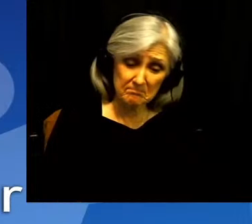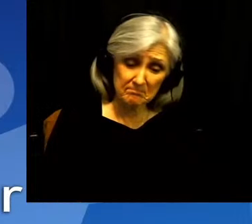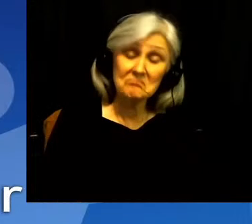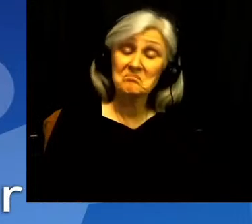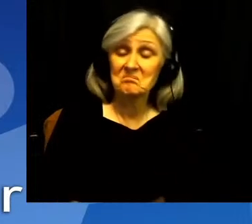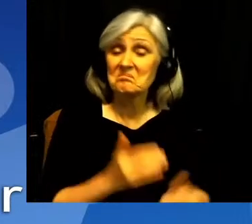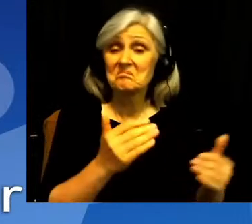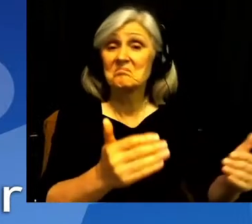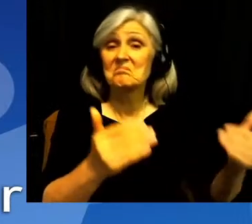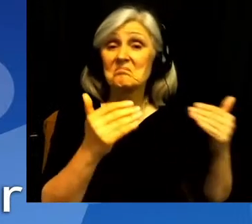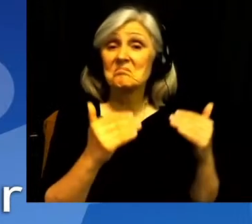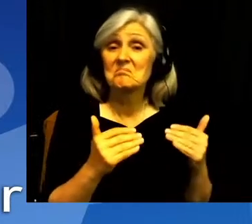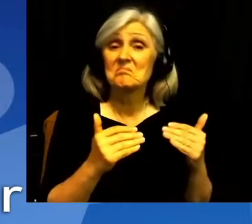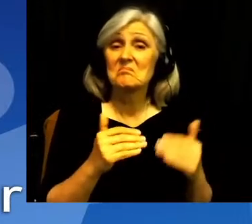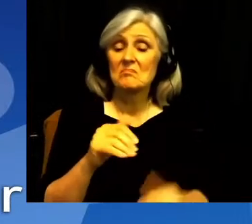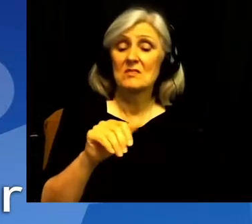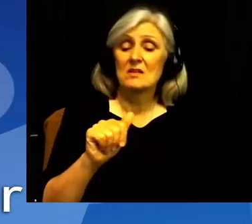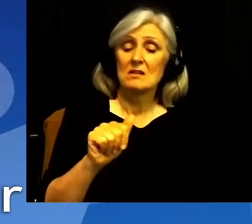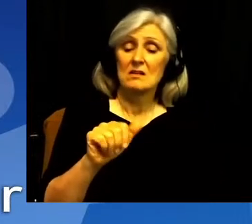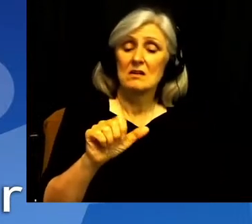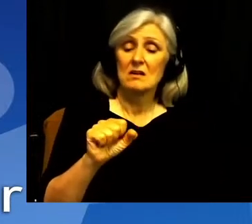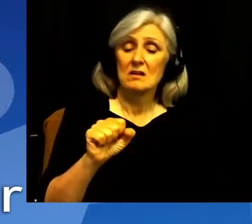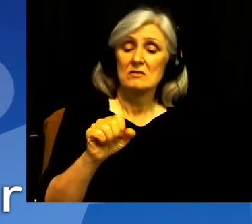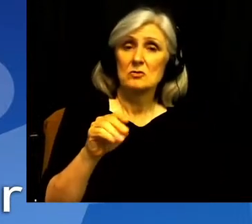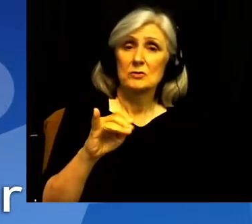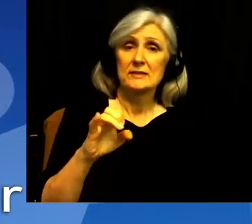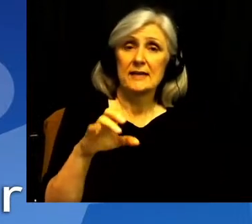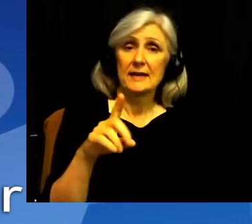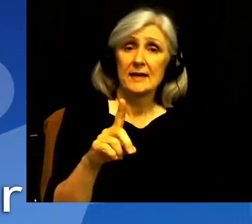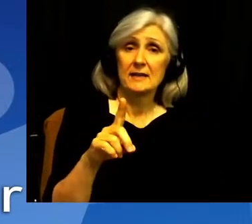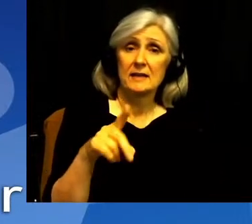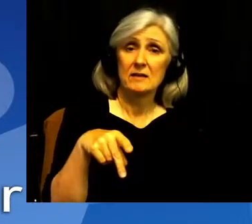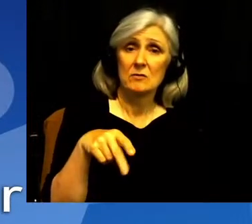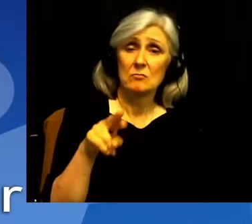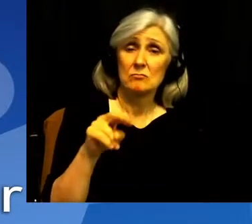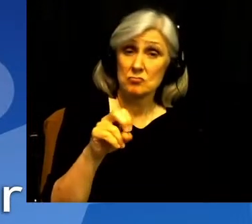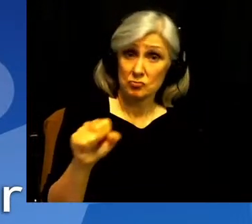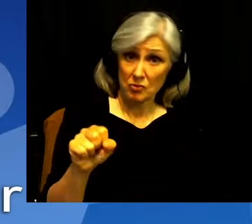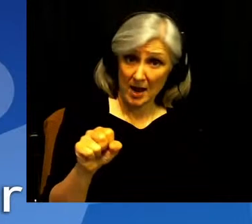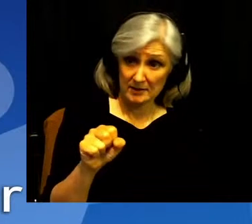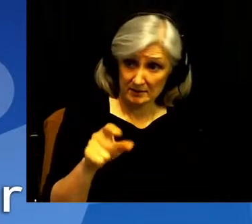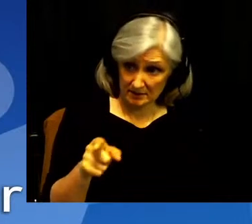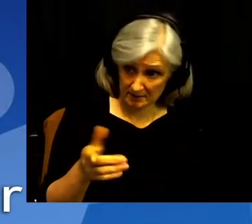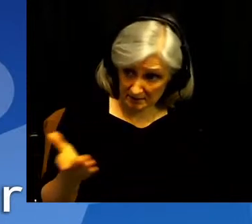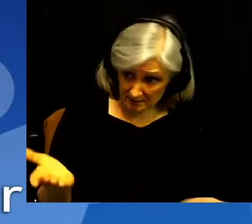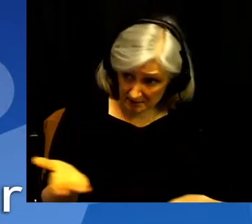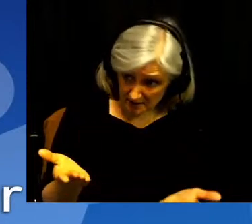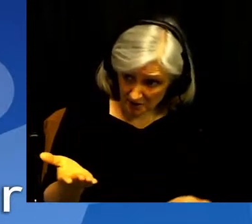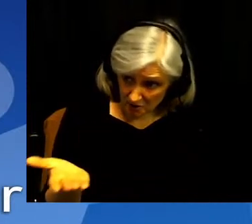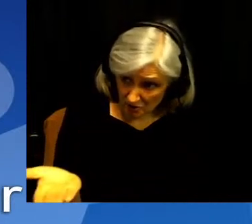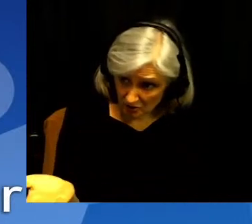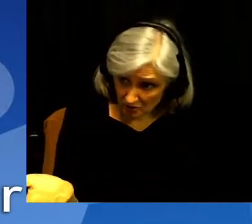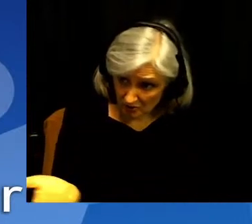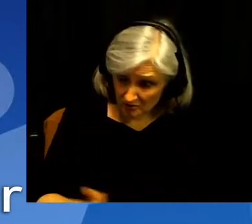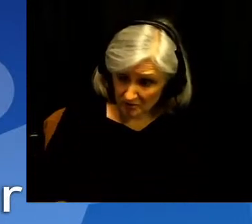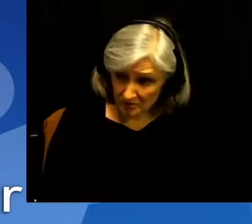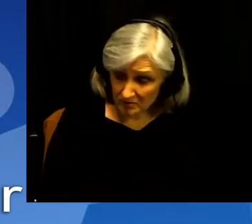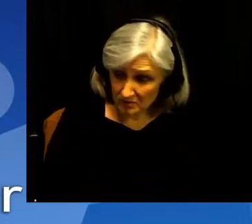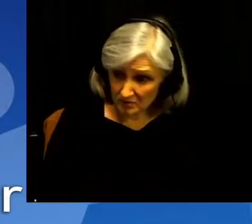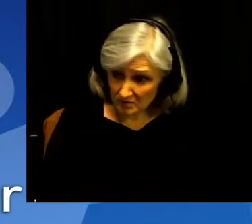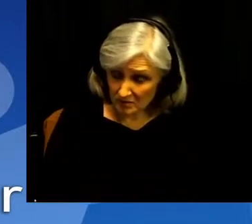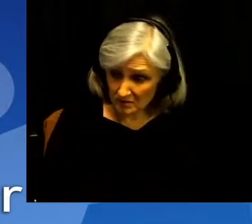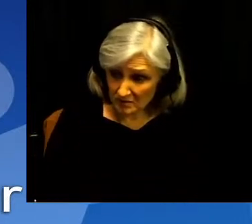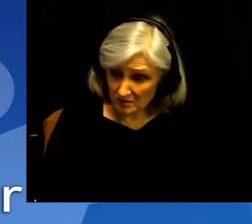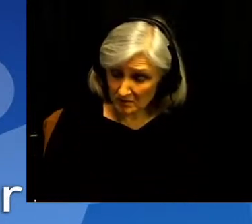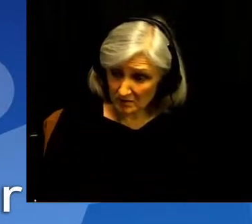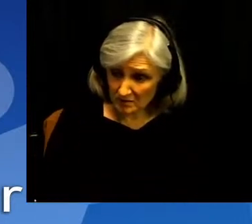All right, how about Associated Press? Associated Press, are you on the call? *6 will mute and unmute your phone.